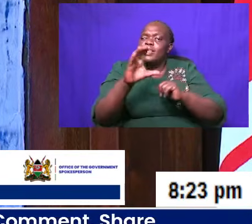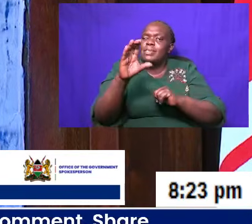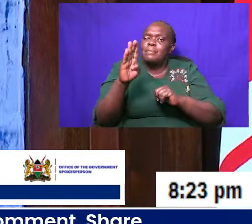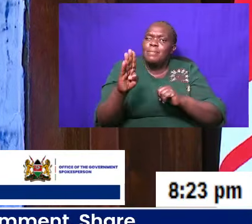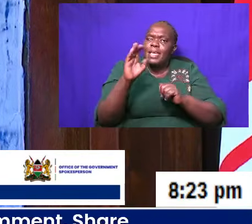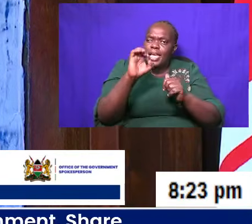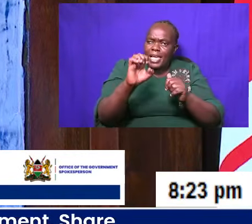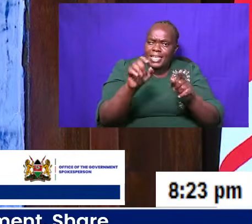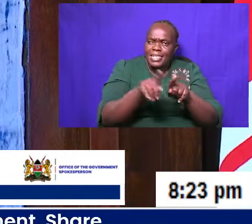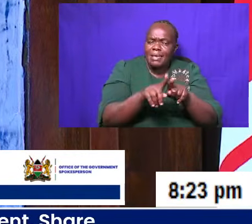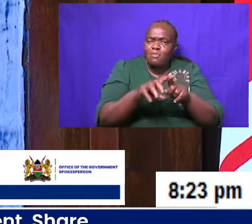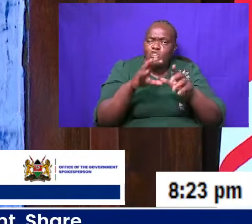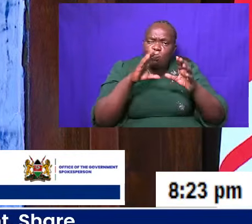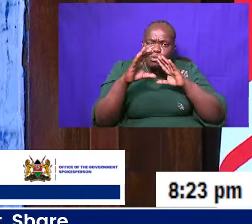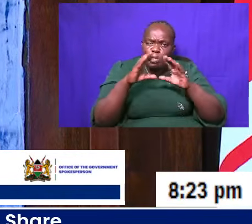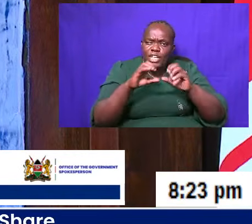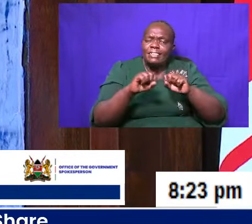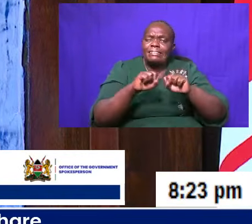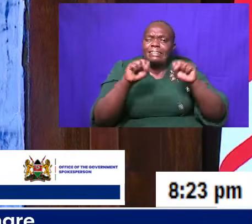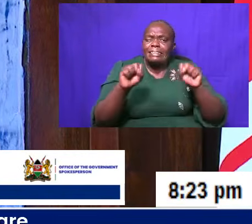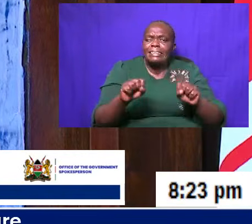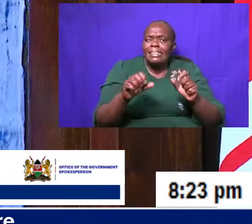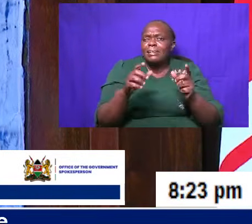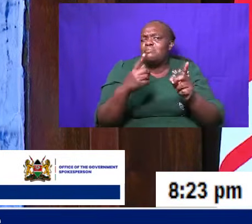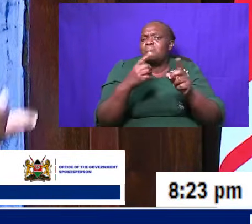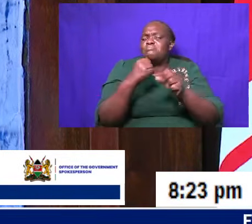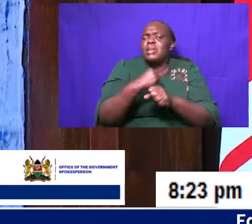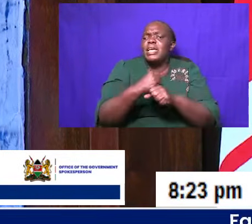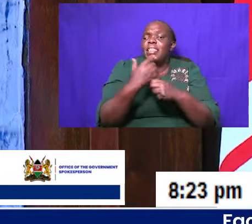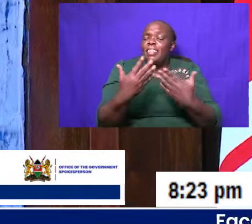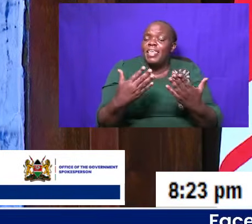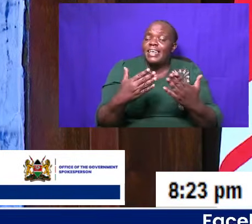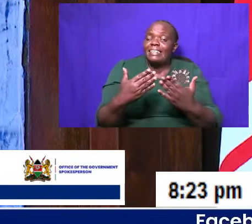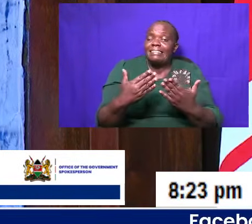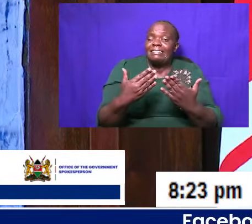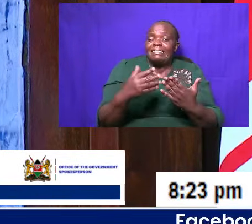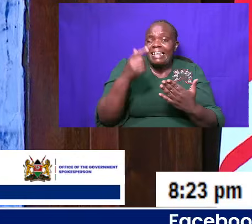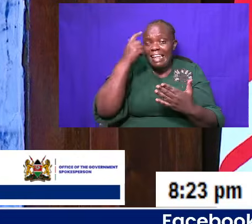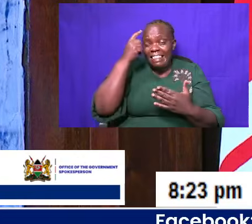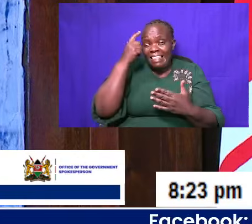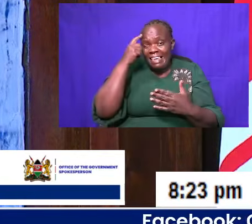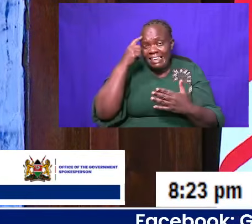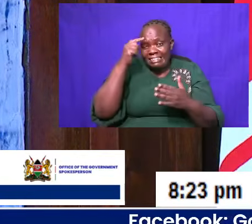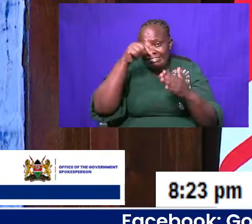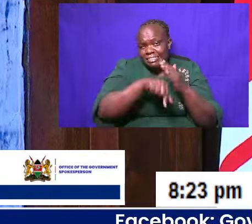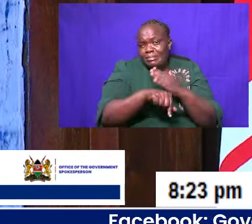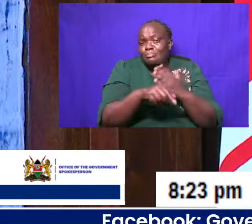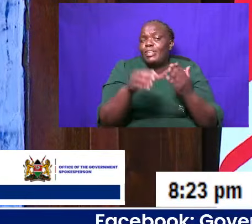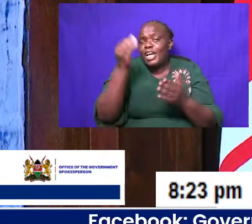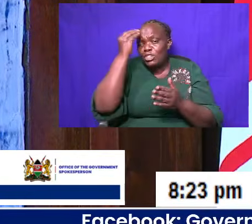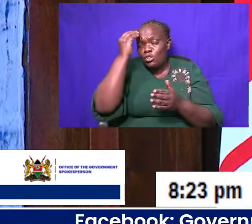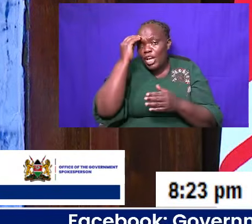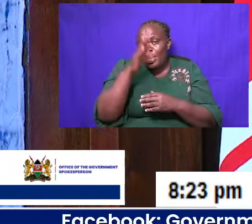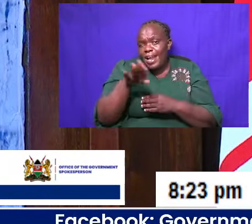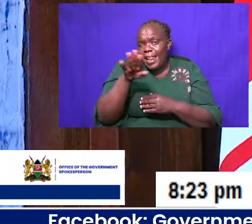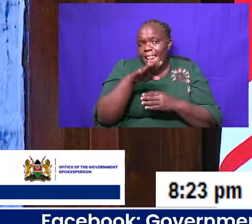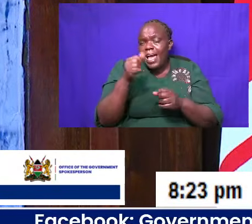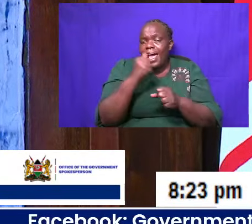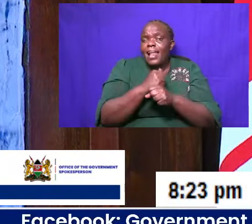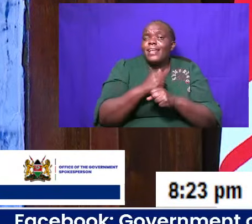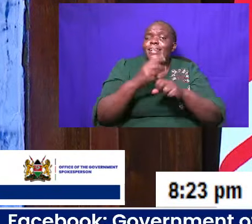collaboration, communication, critical thinking. You know, it makes you think outside the box. And I think that is what we need in this century. So I did